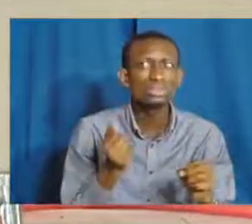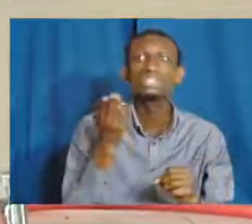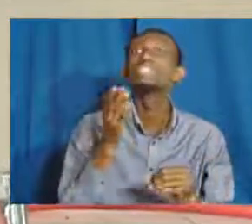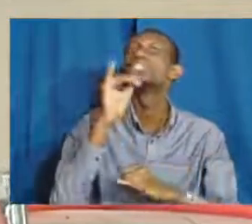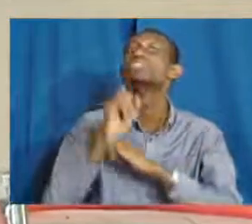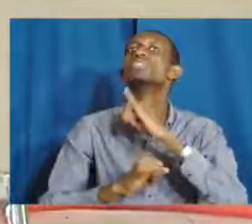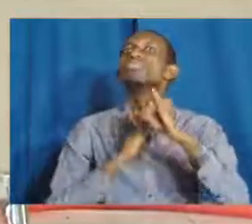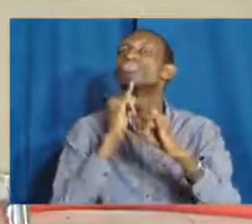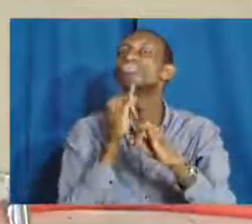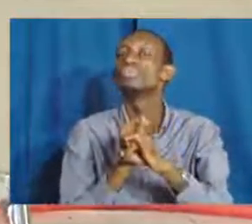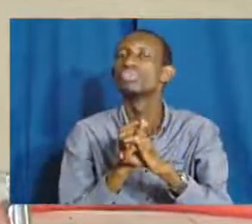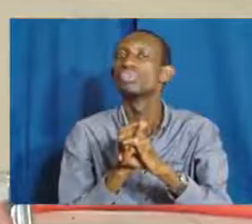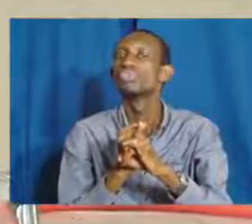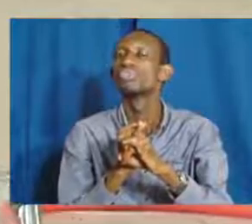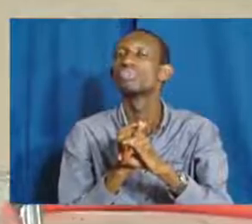international